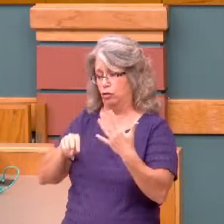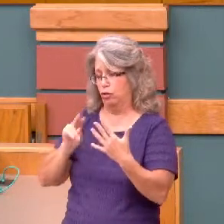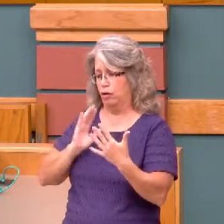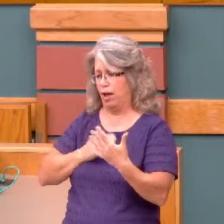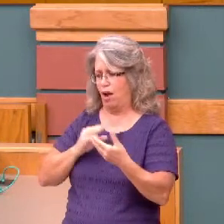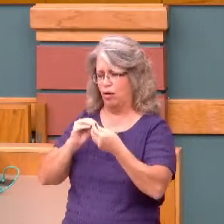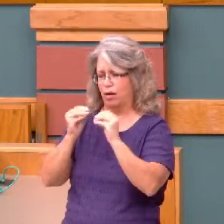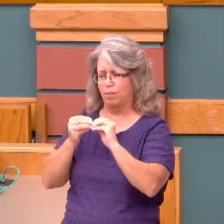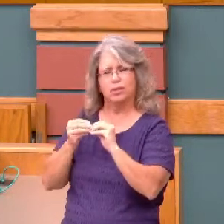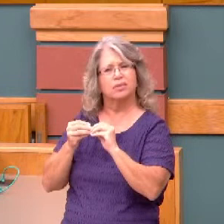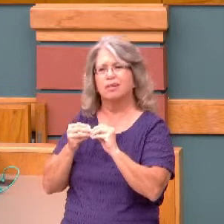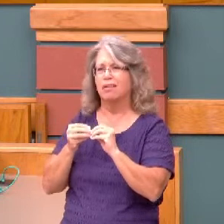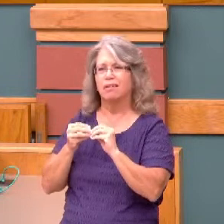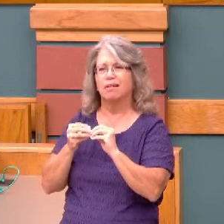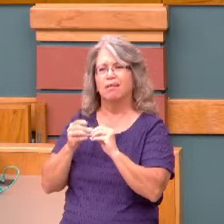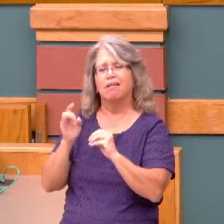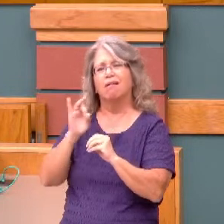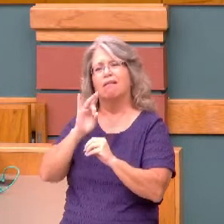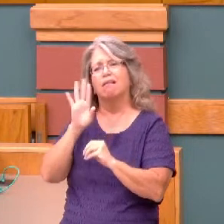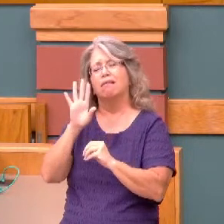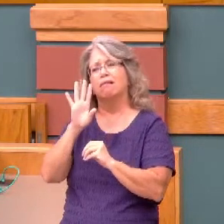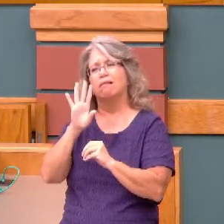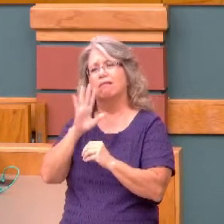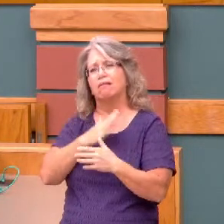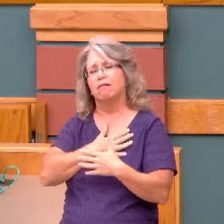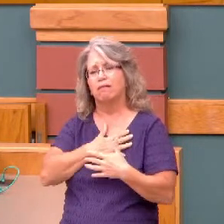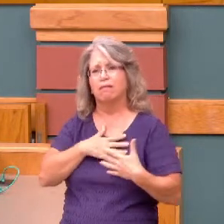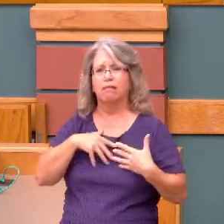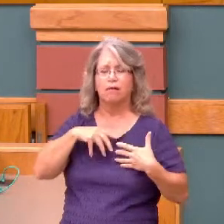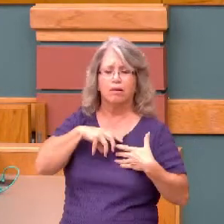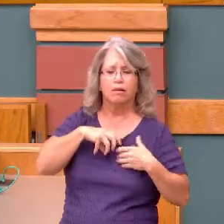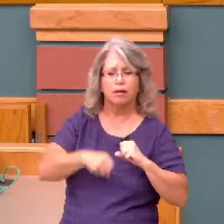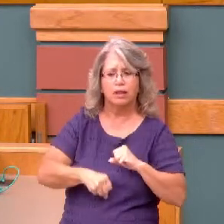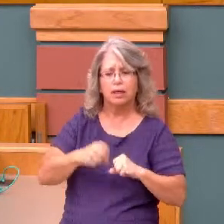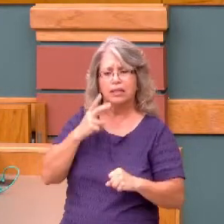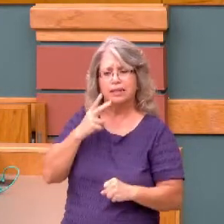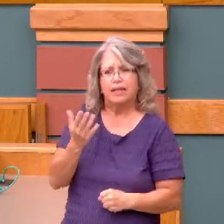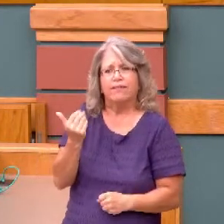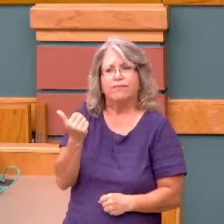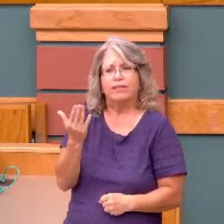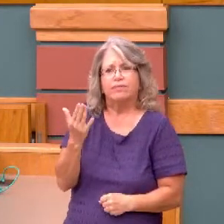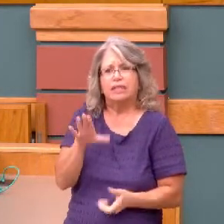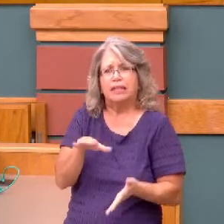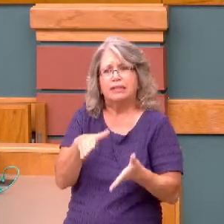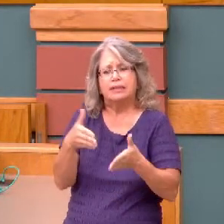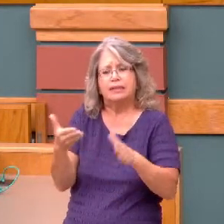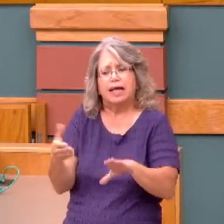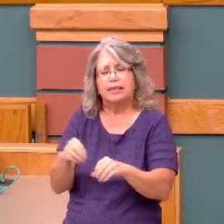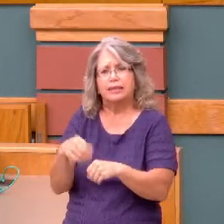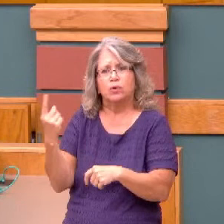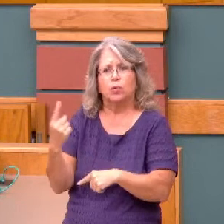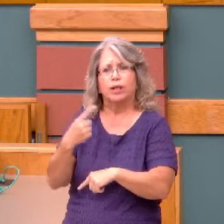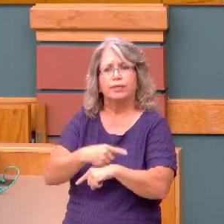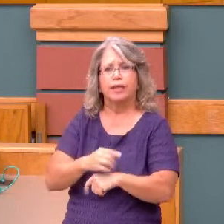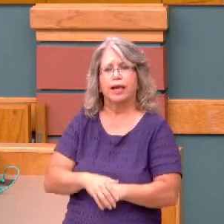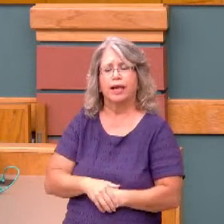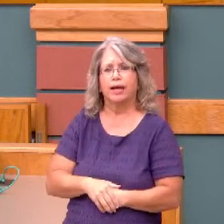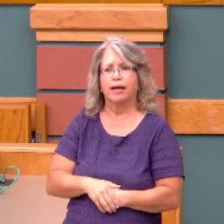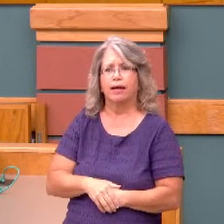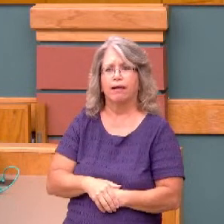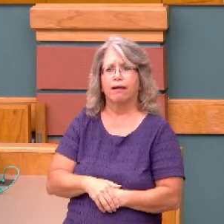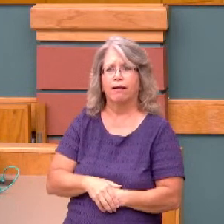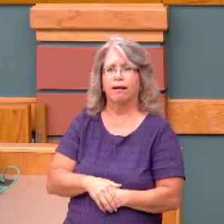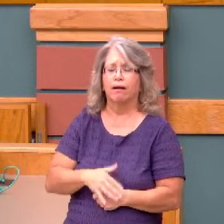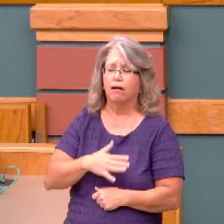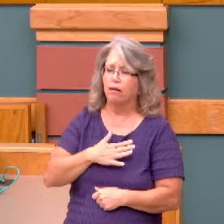it's so painful to see 15 deaths in one day. It's so painful to tell people in Austin that your deaths are going